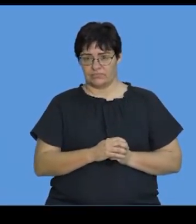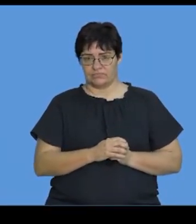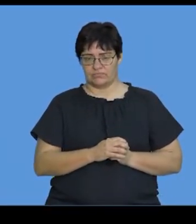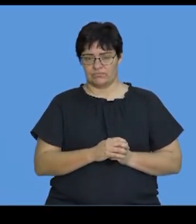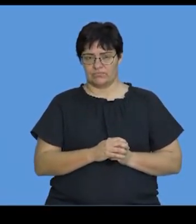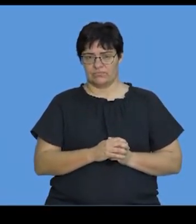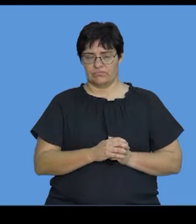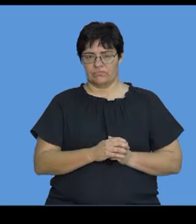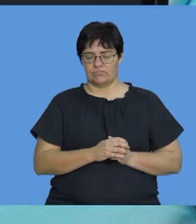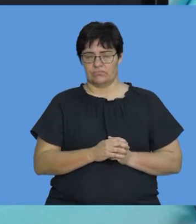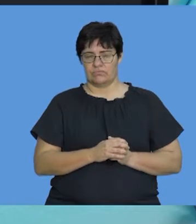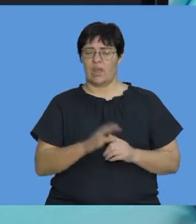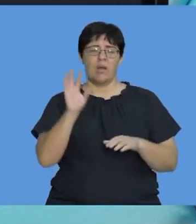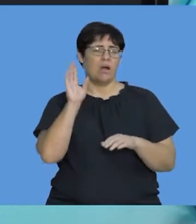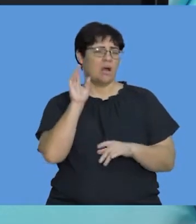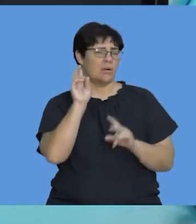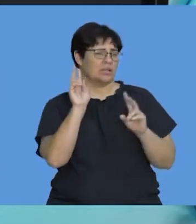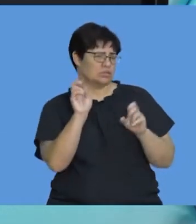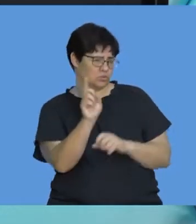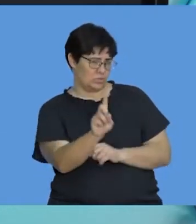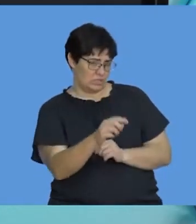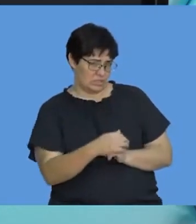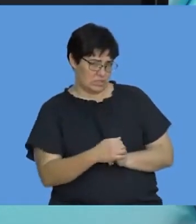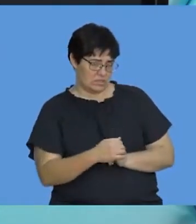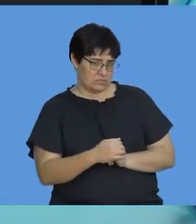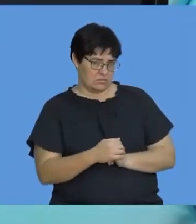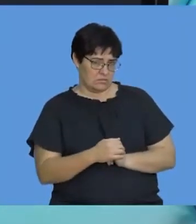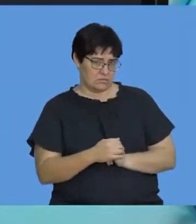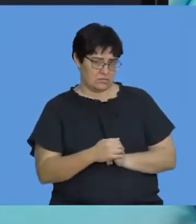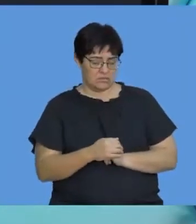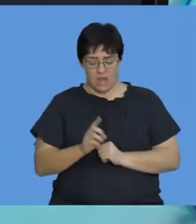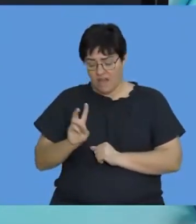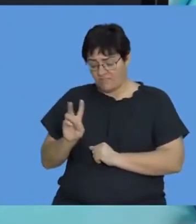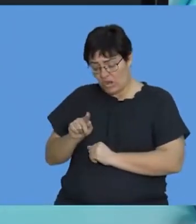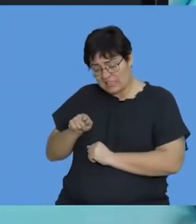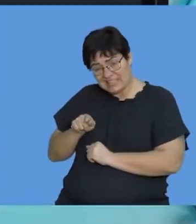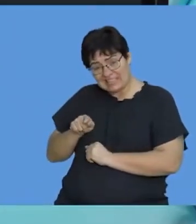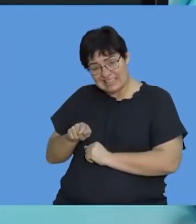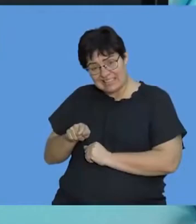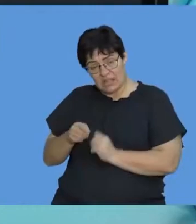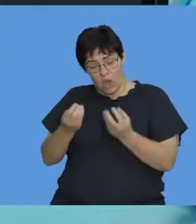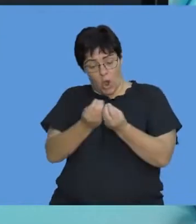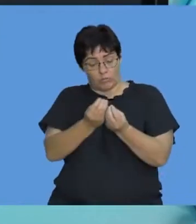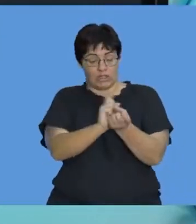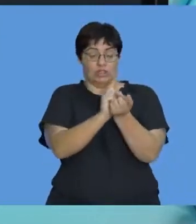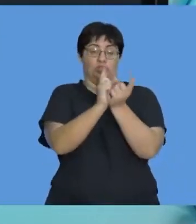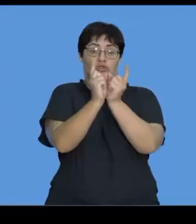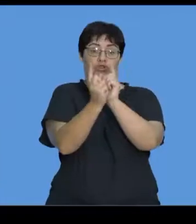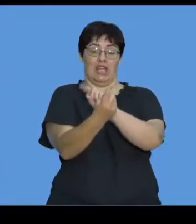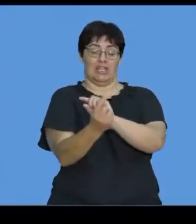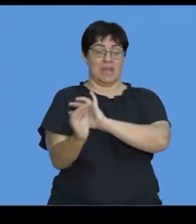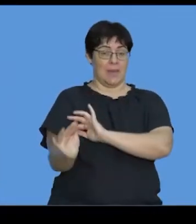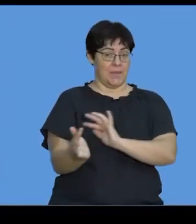the issue is this. To change the velocity of an object, we